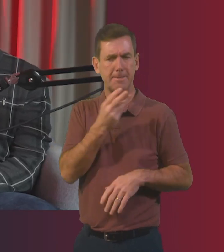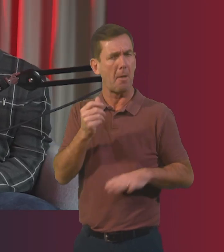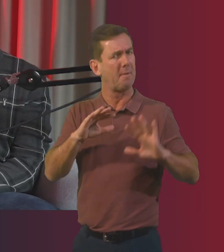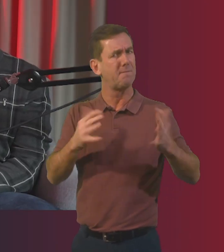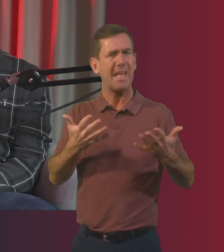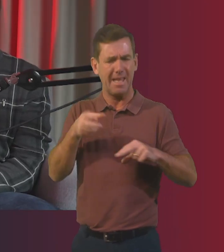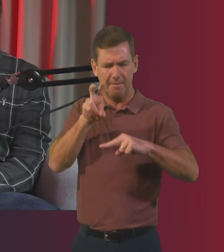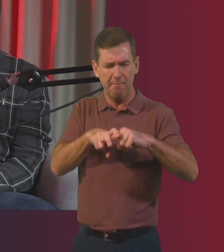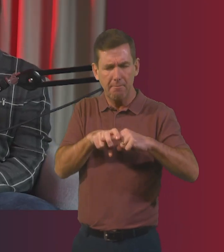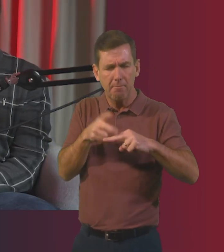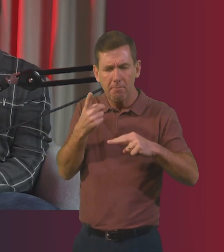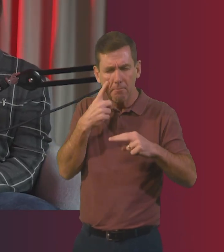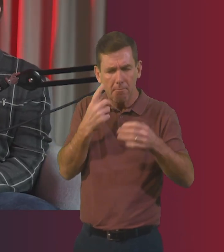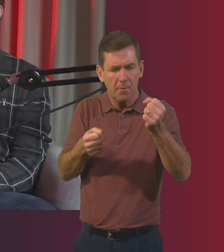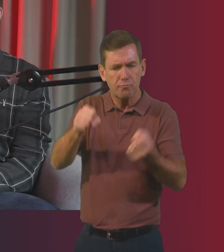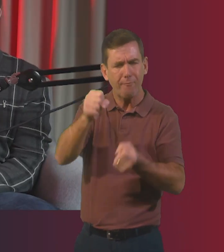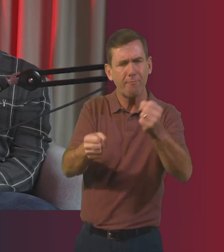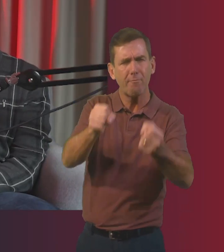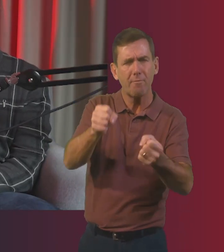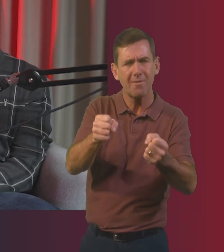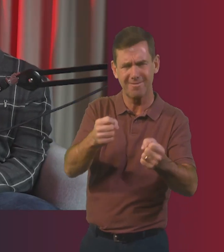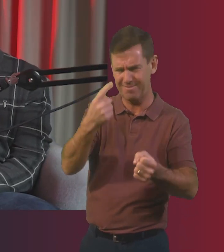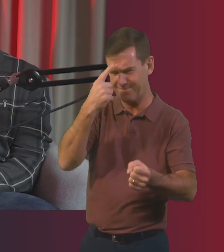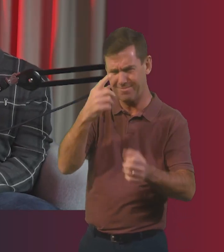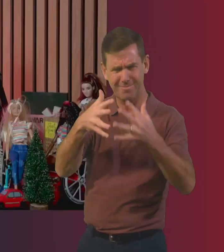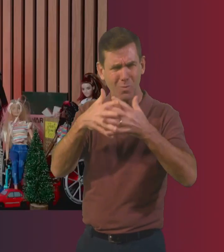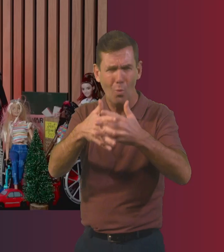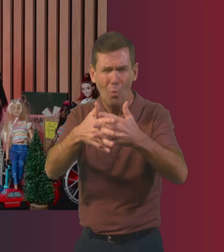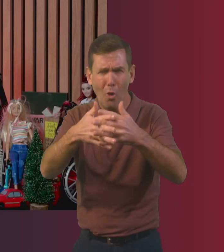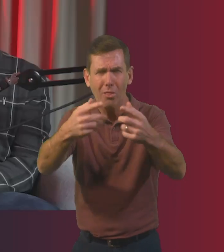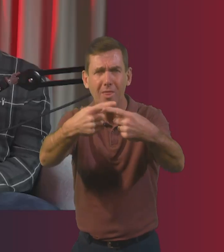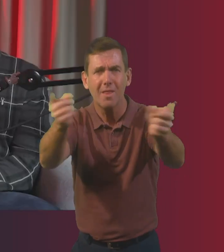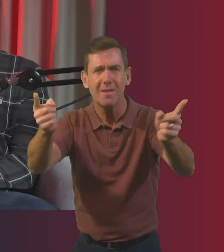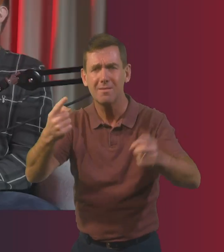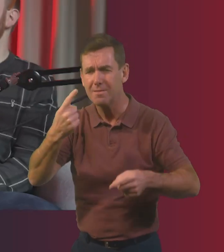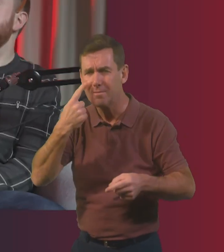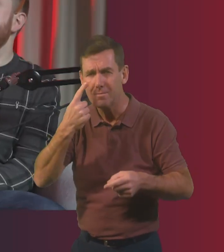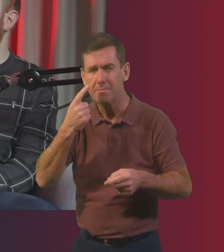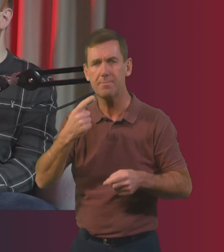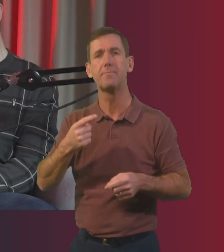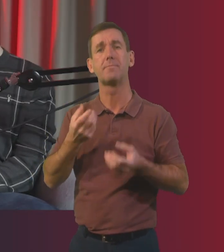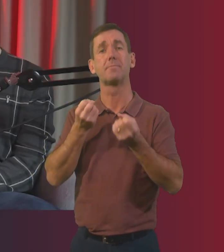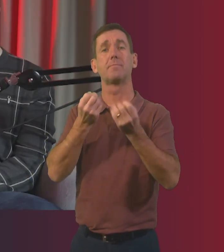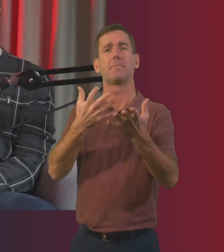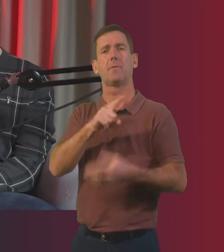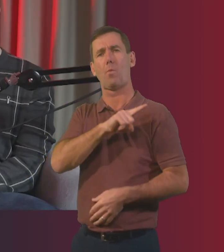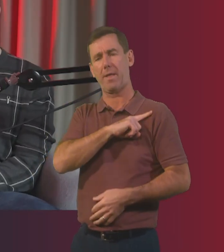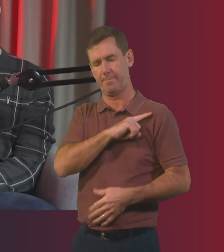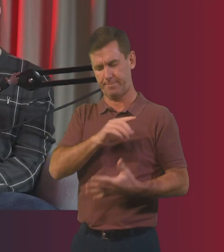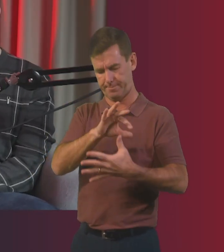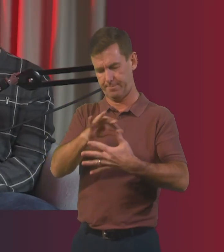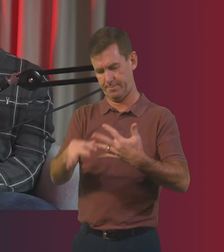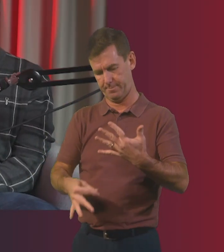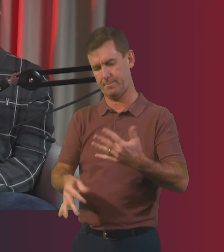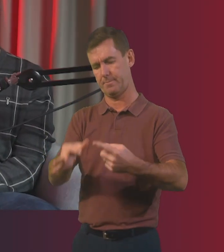others, I think for the most part, it's really, really worth doing. Yeah. So I'll give a few reasons as to why.